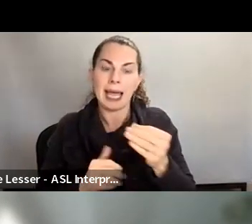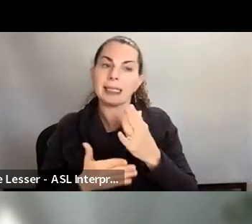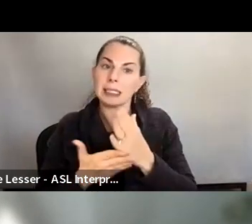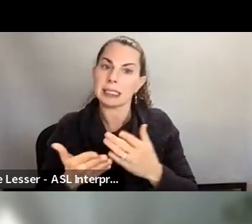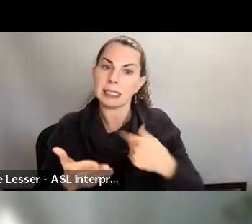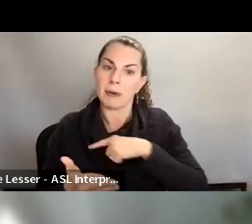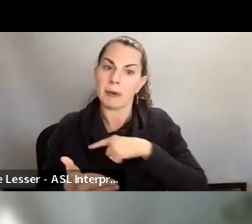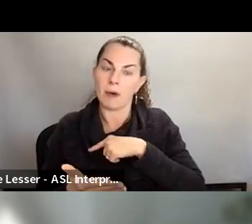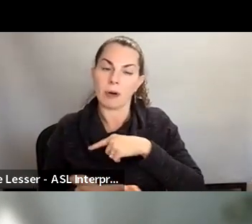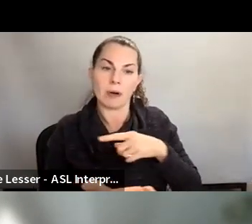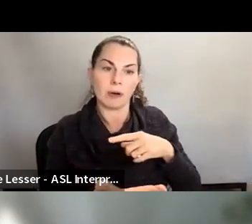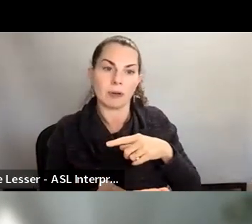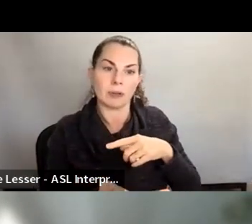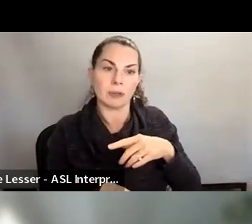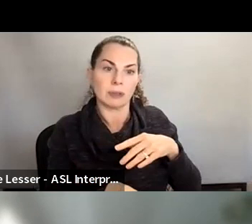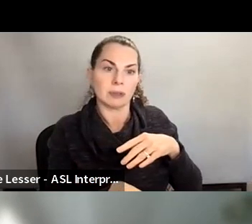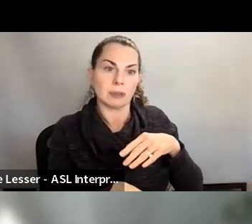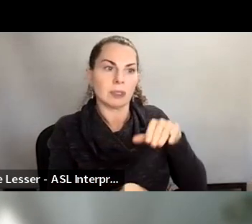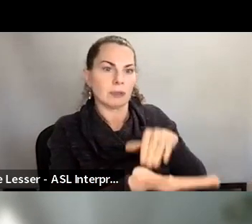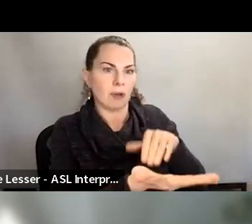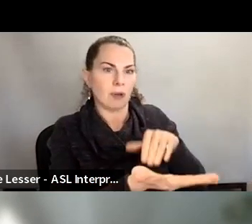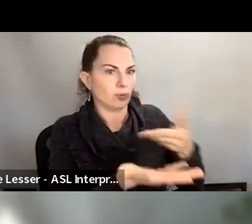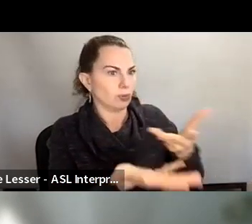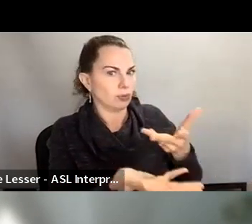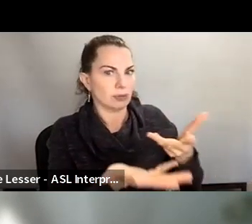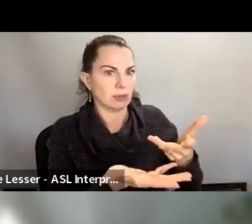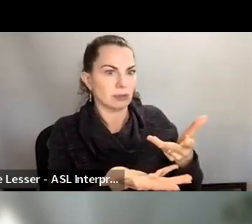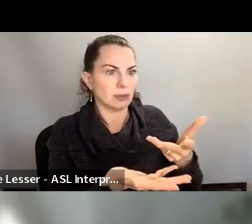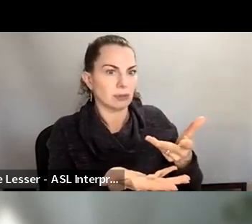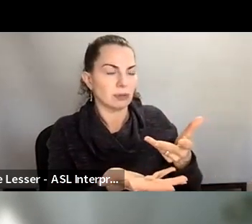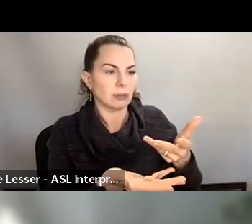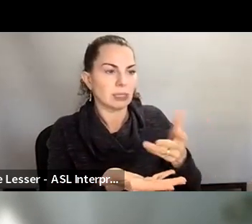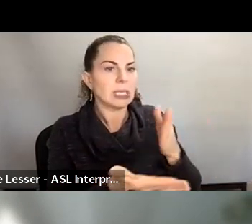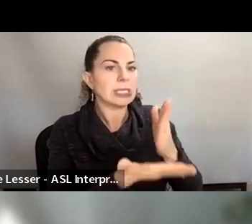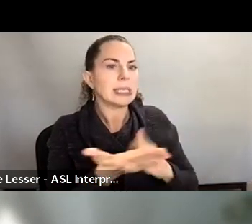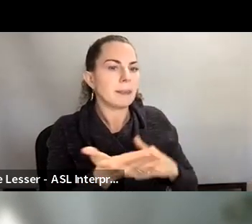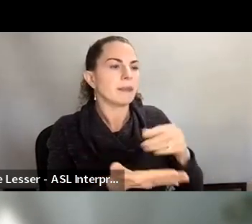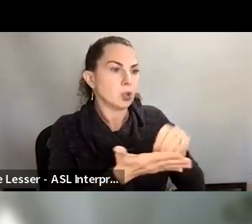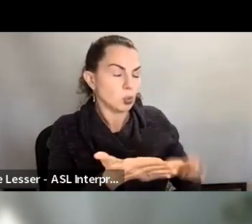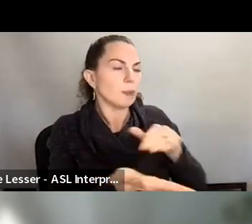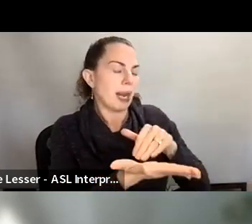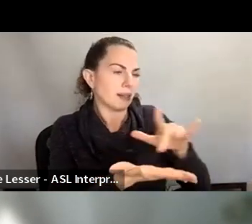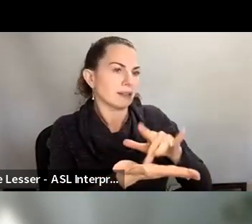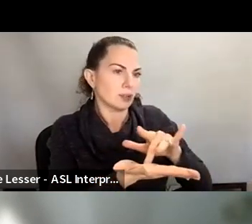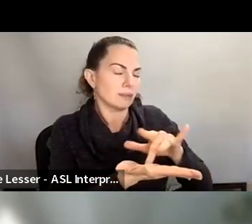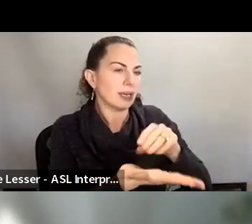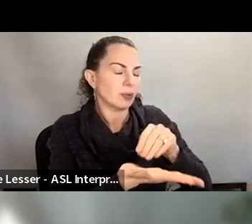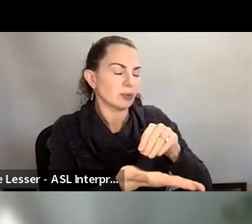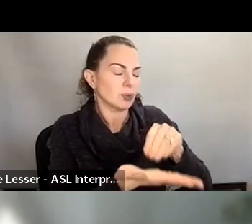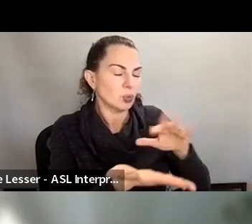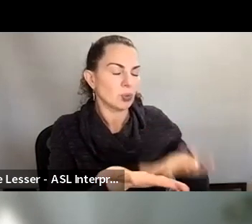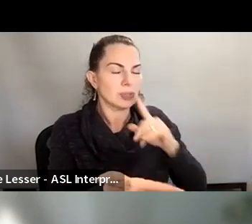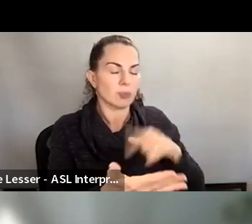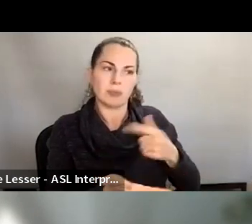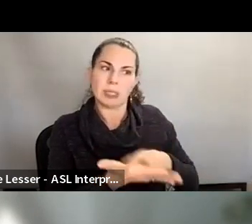literally, because the answer was not acceptable to their fellow they're attending. And Dr. Tucker probably has more experience on that than me, but